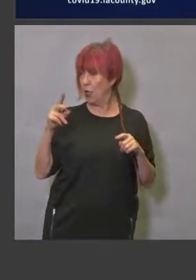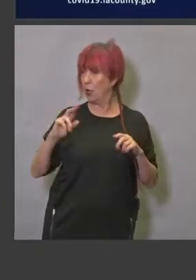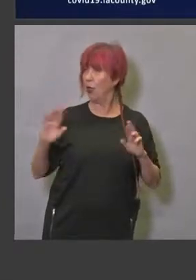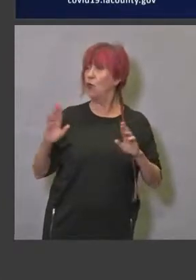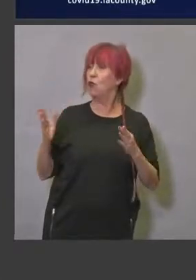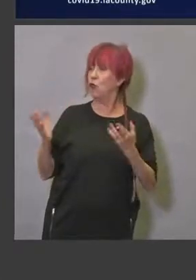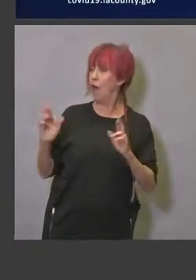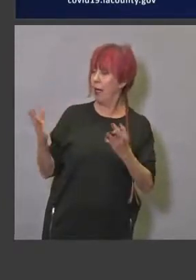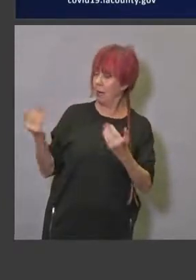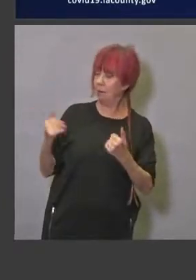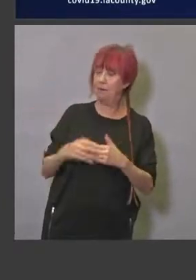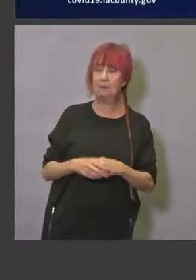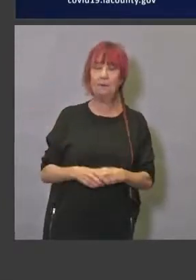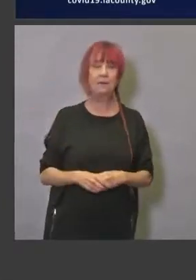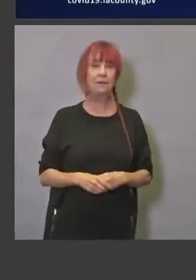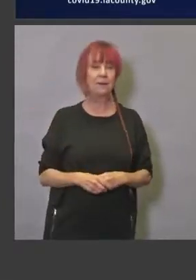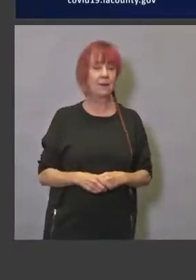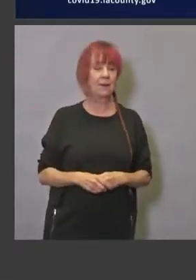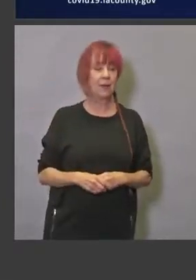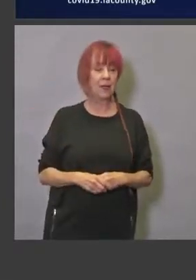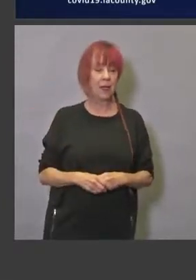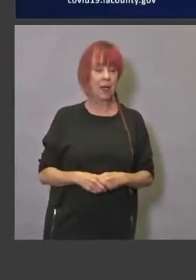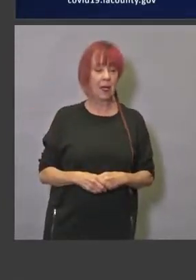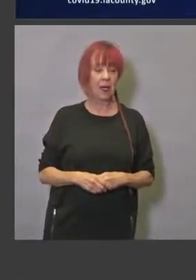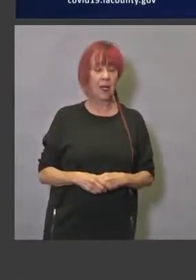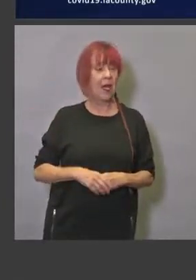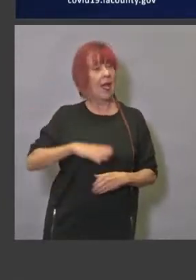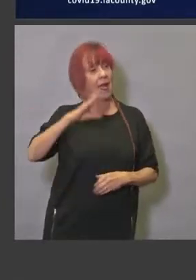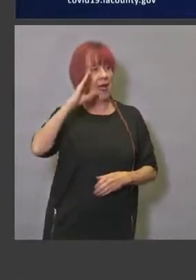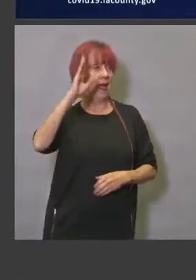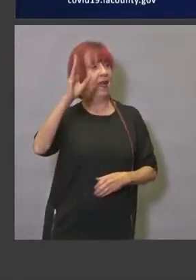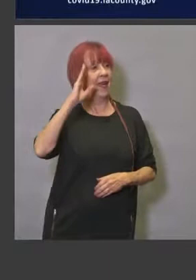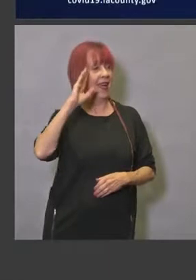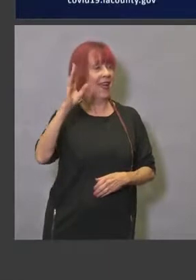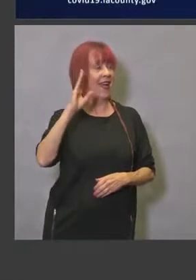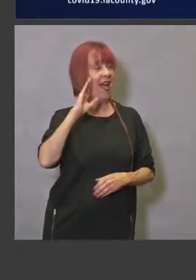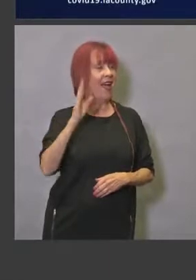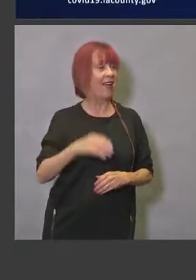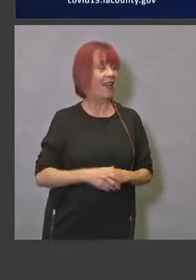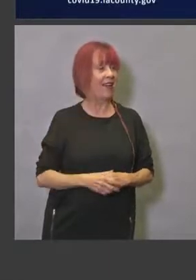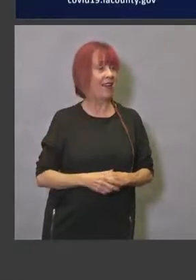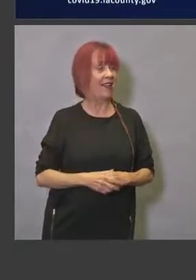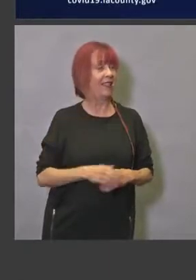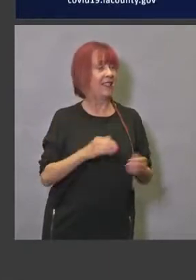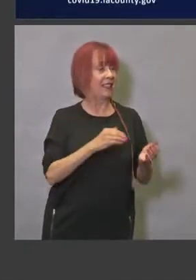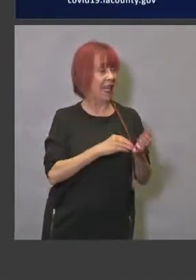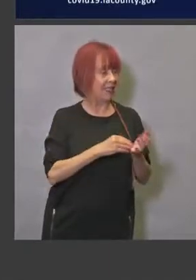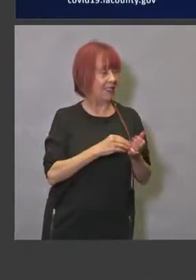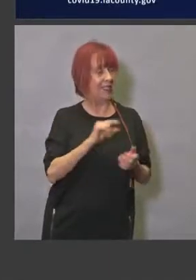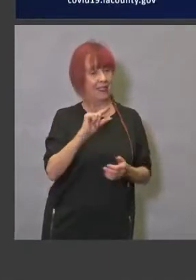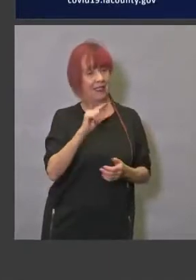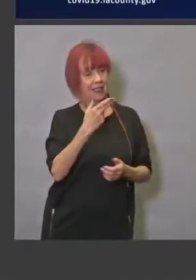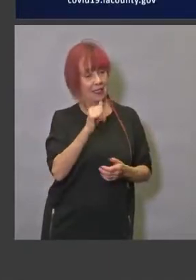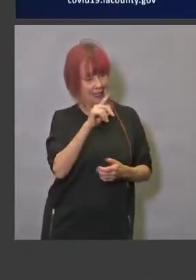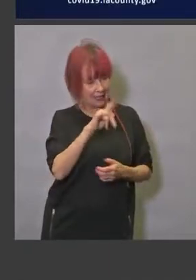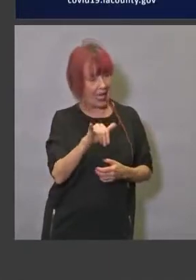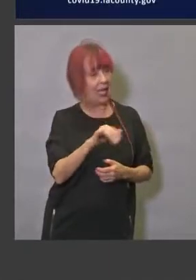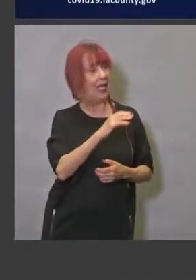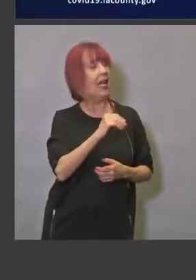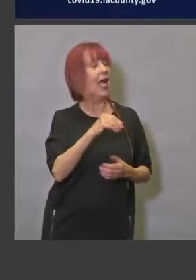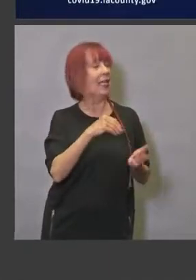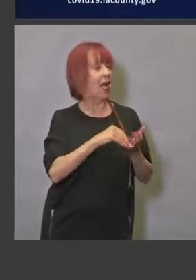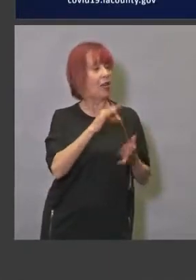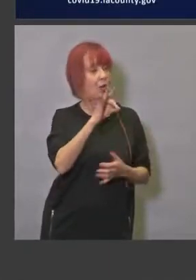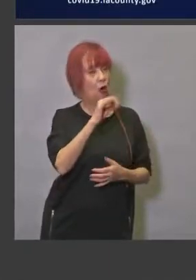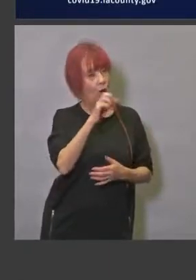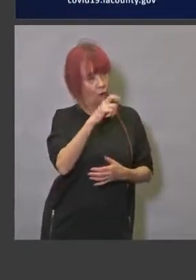line is unmuted. Please go ahead. Hey, hello, Dr. Galley and Dr. Ferrer.